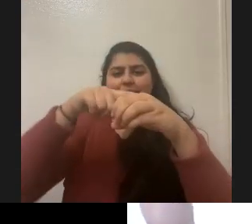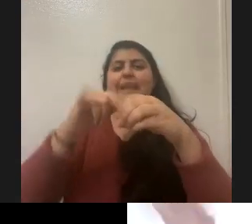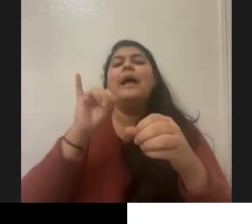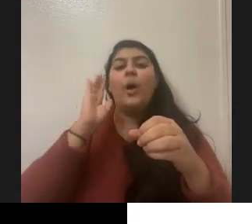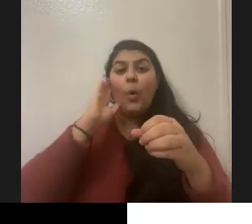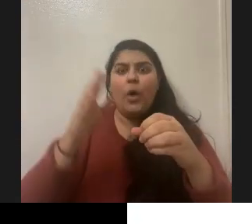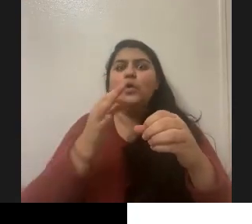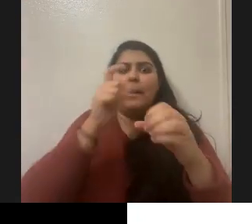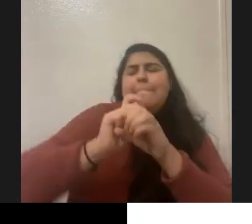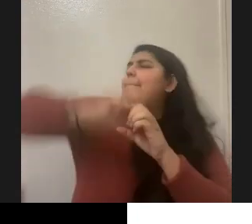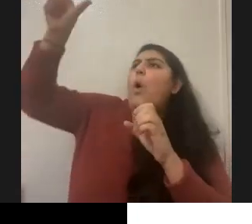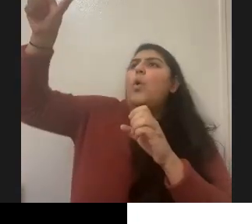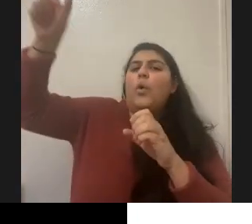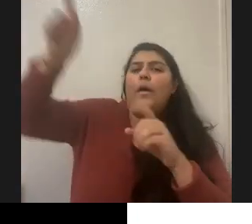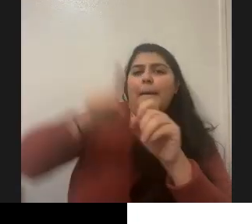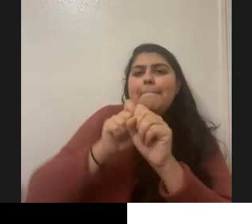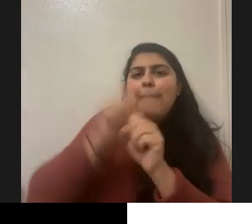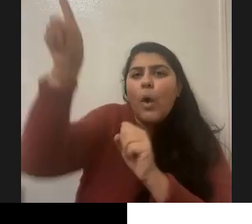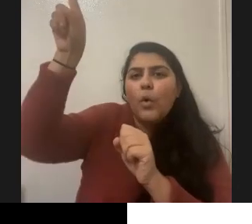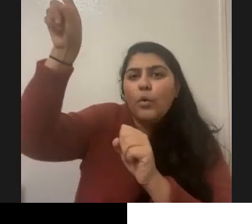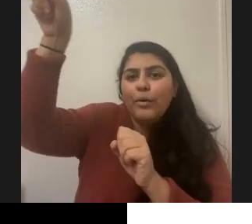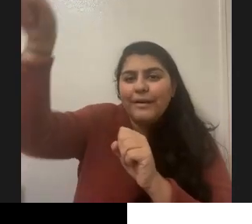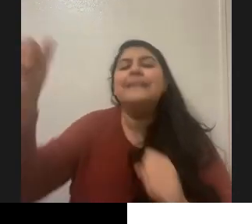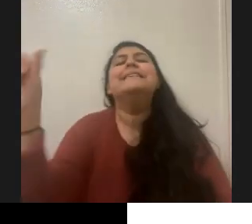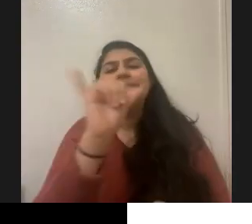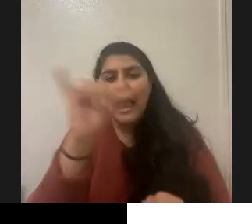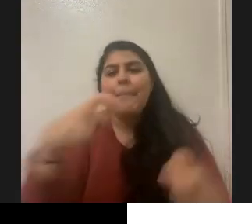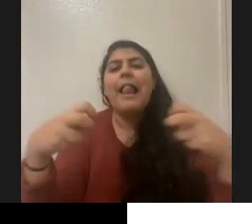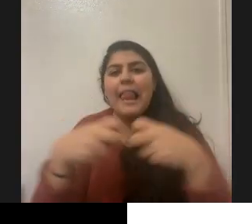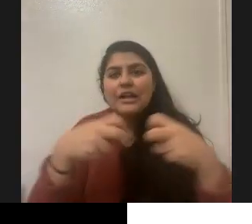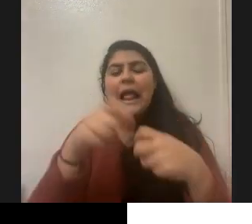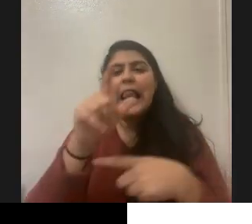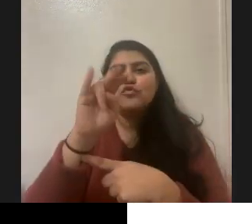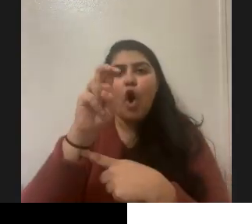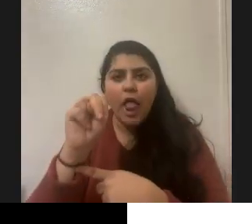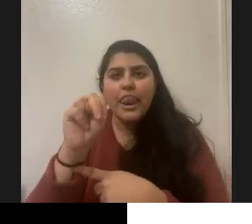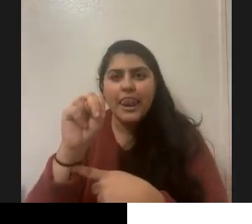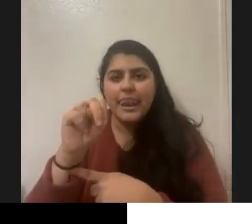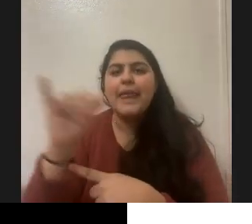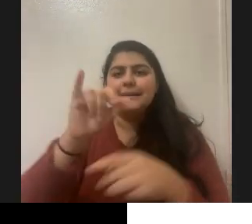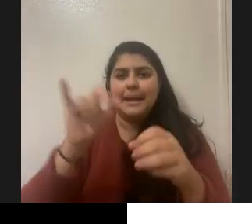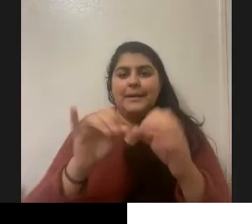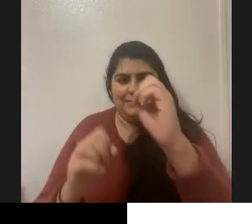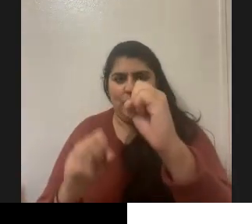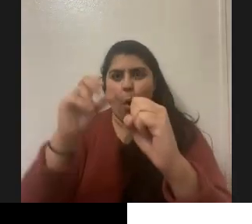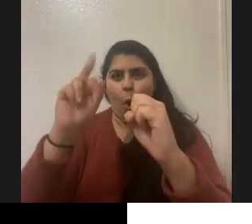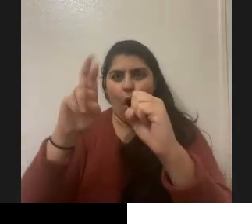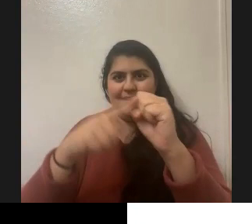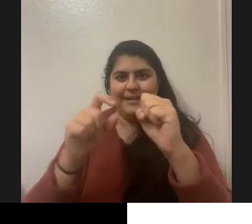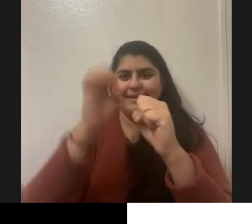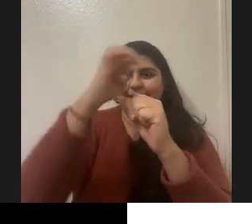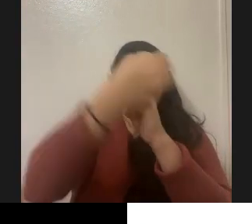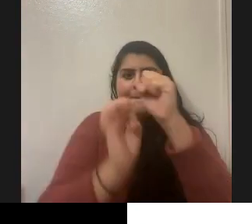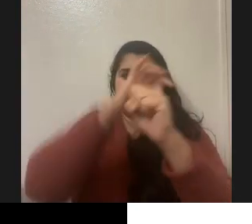shoot off. It's going to fly away. So in the same way, our electrons are flying off our little cores because they're so hot